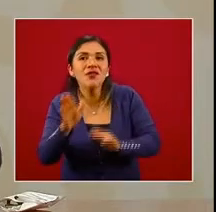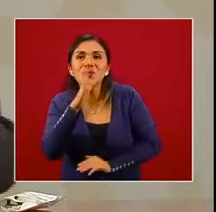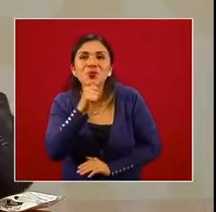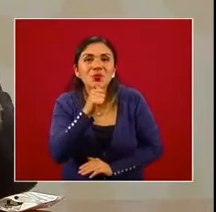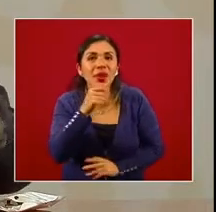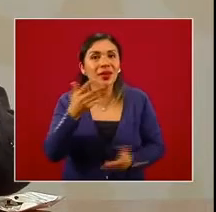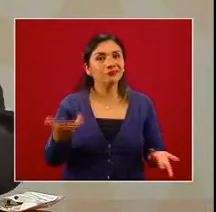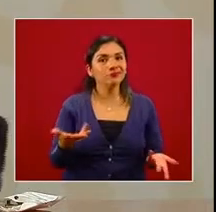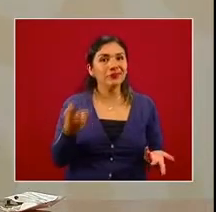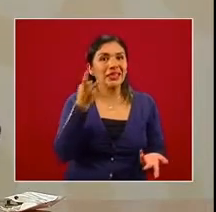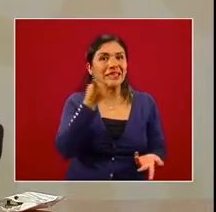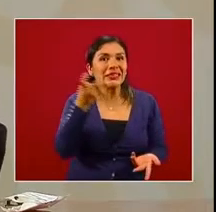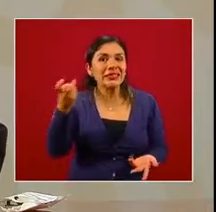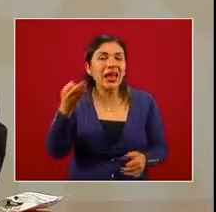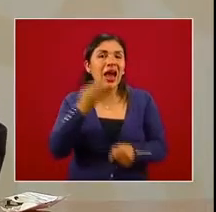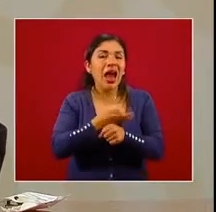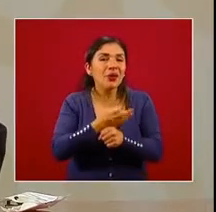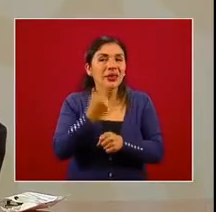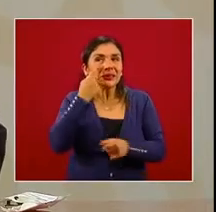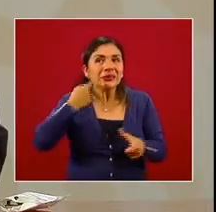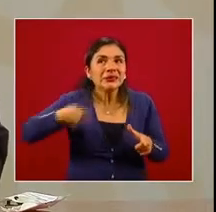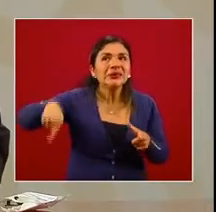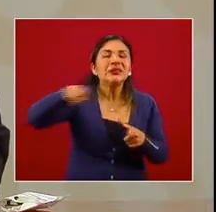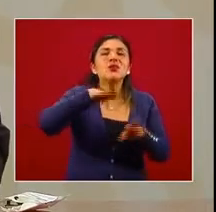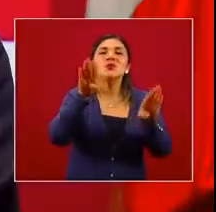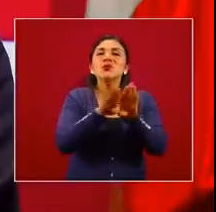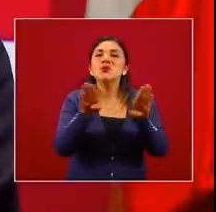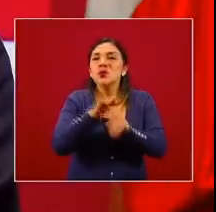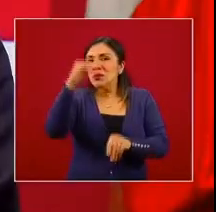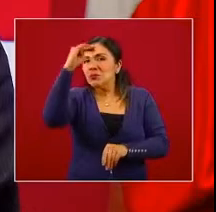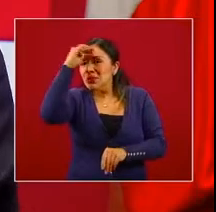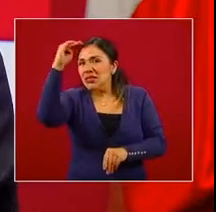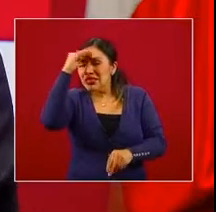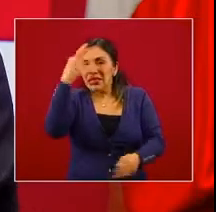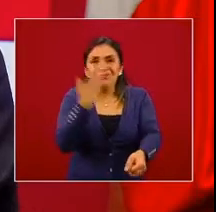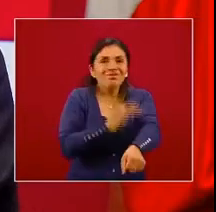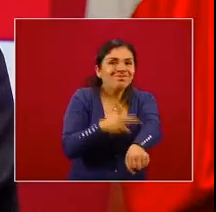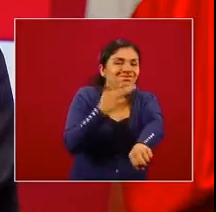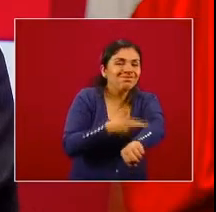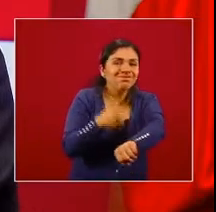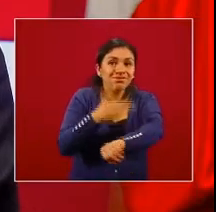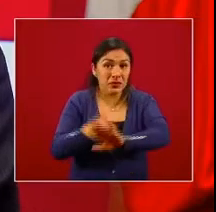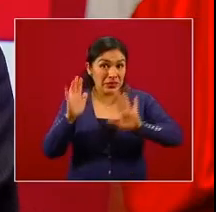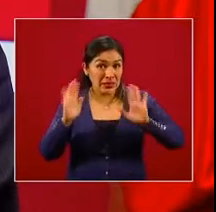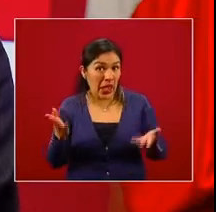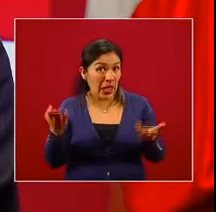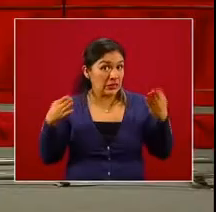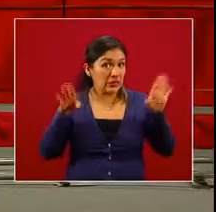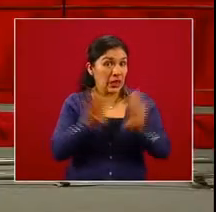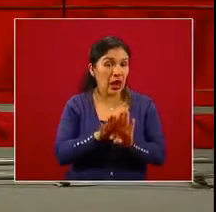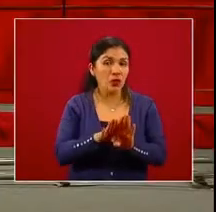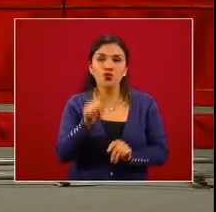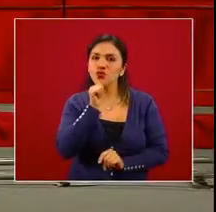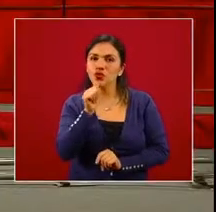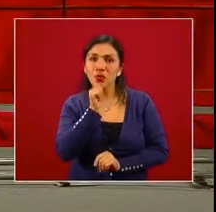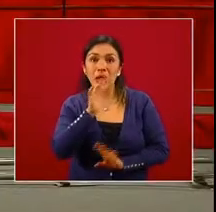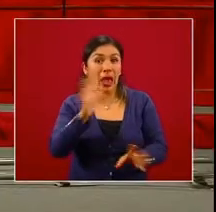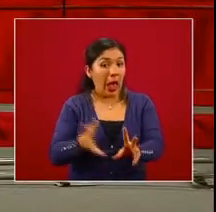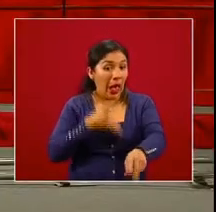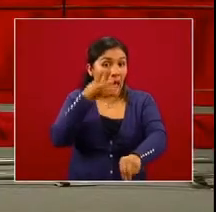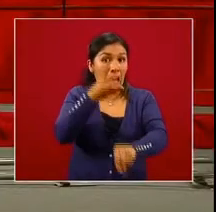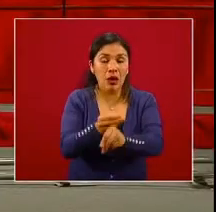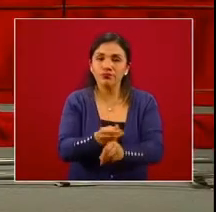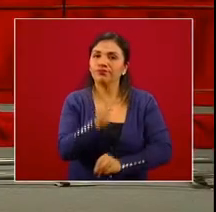liberated itself of the pandemic? Or how do we do that? So we're taking a look at a number of different frameworks. We really don't have